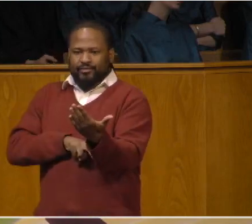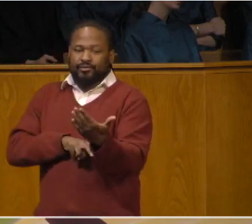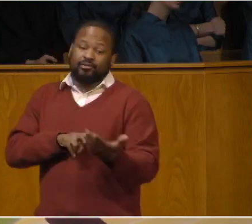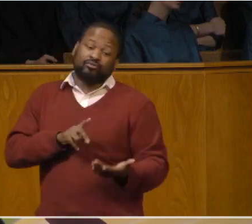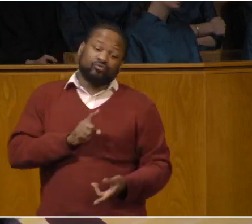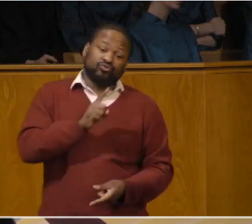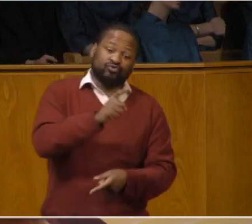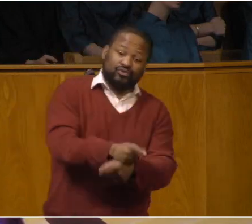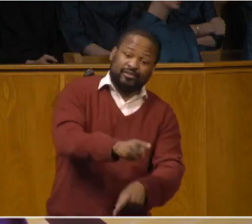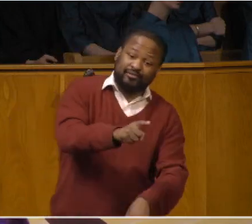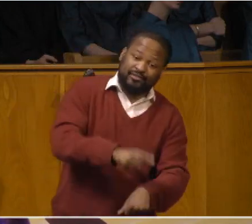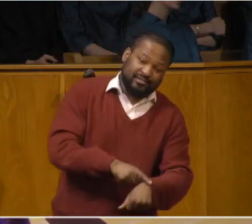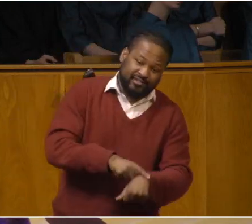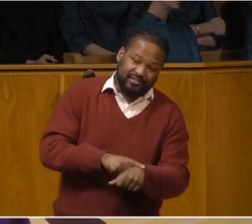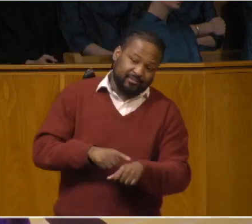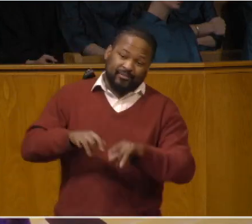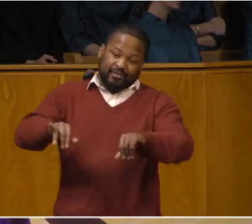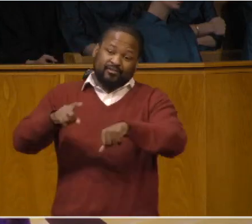the time it was happening.